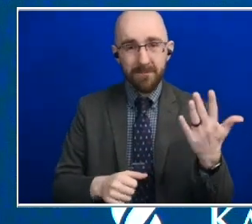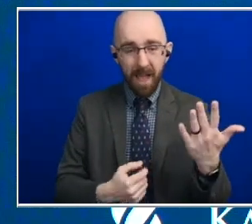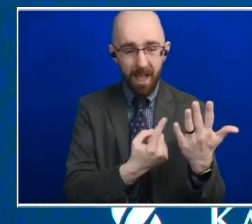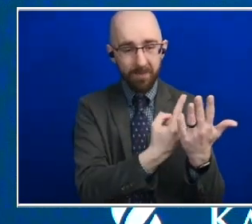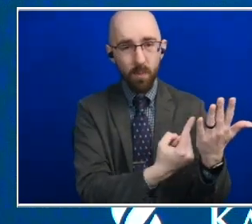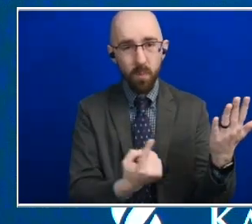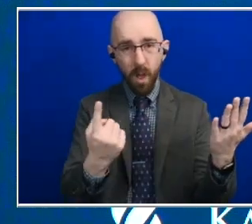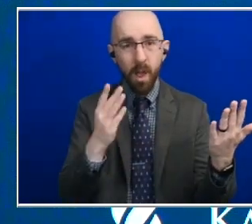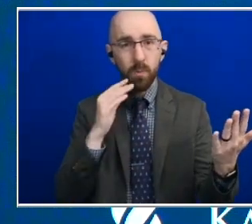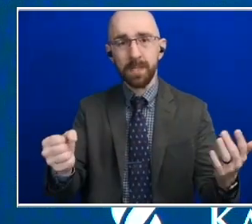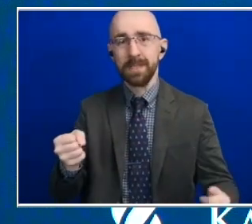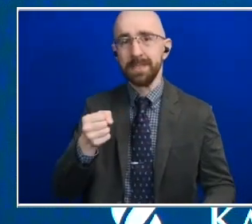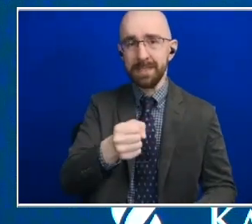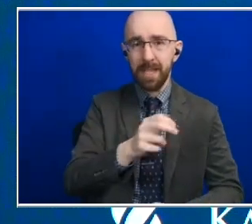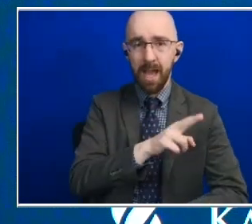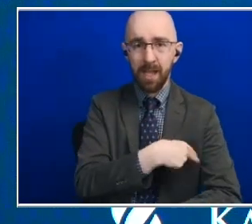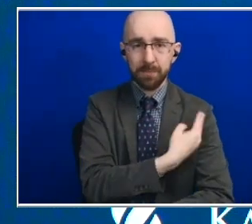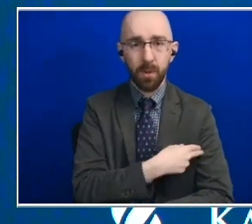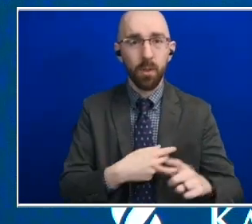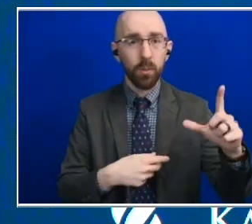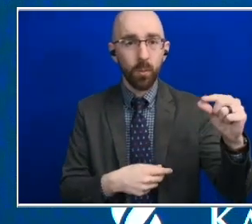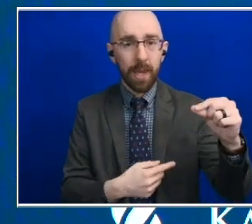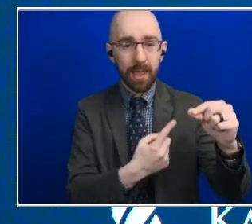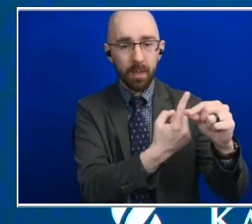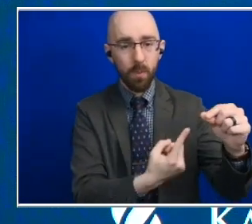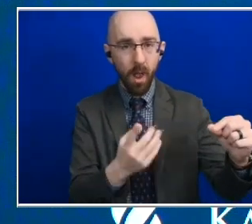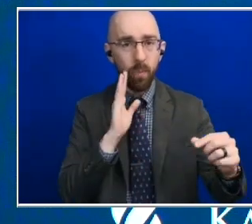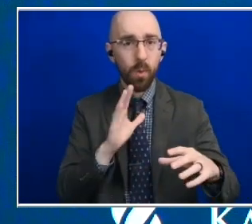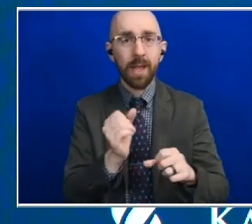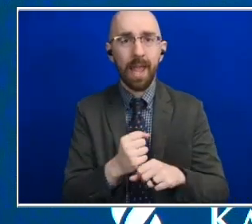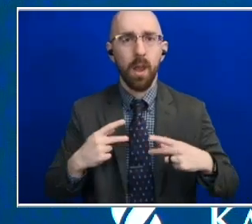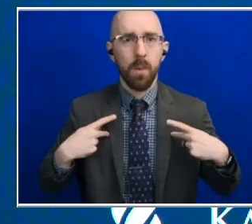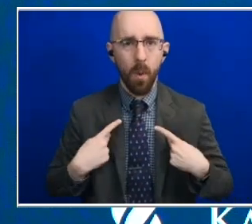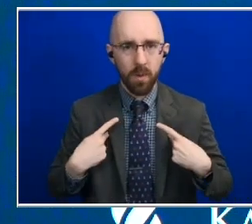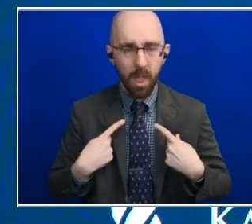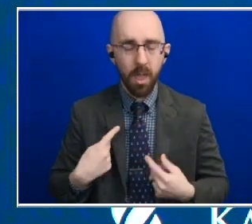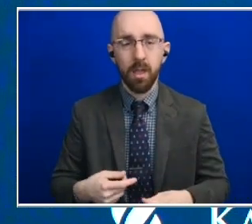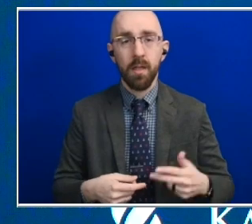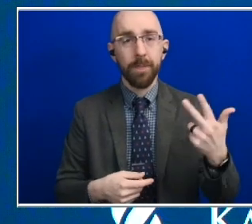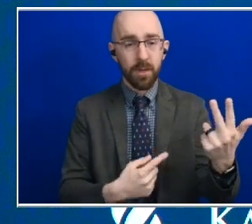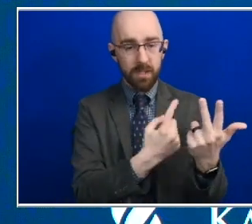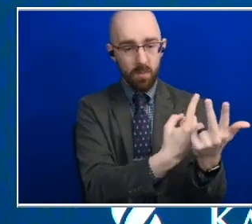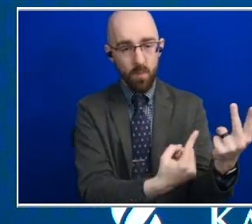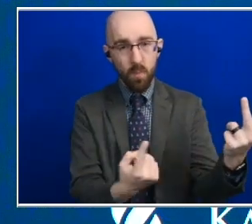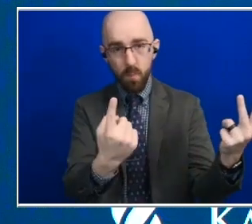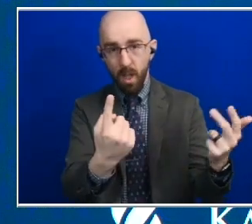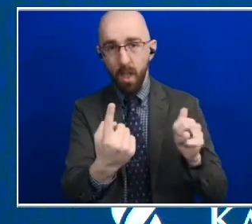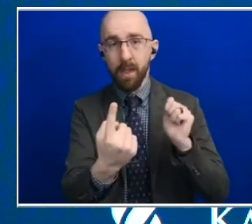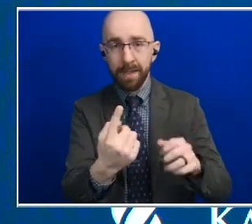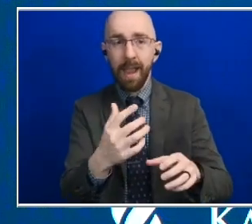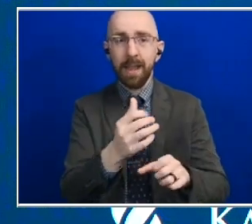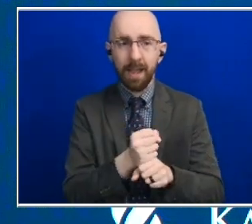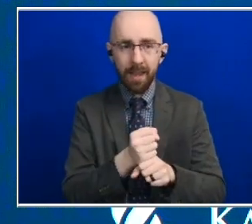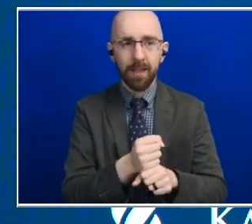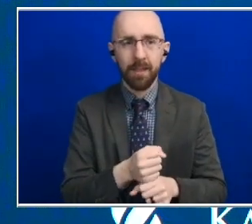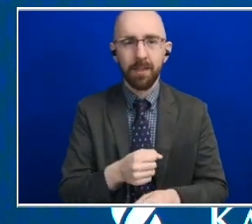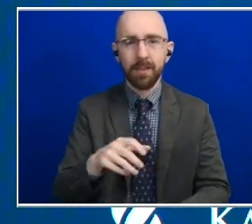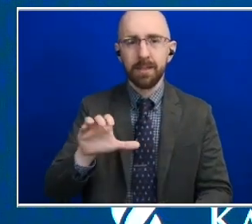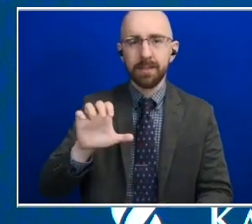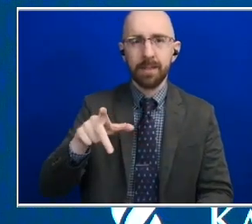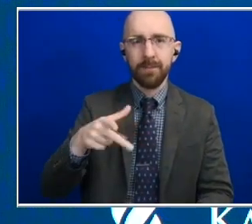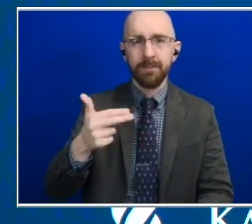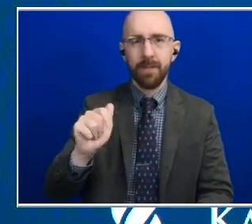1 in 20 will get pneumonia. 1 to 3 can get the encephalitis or the brain